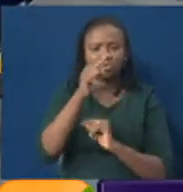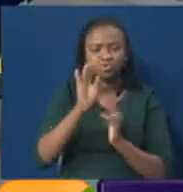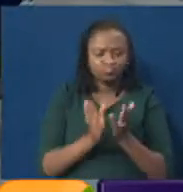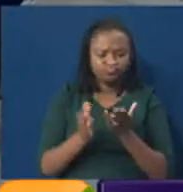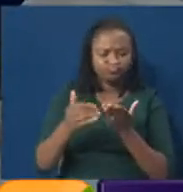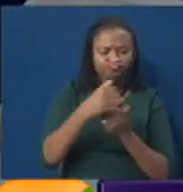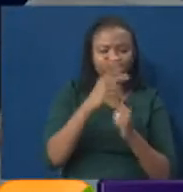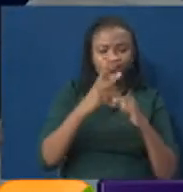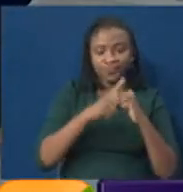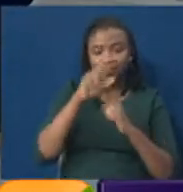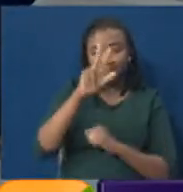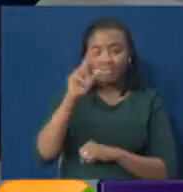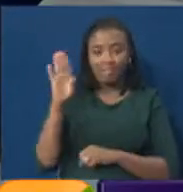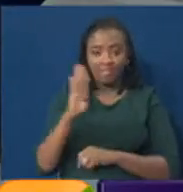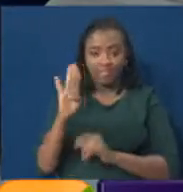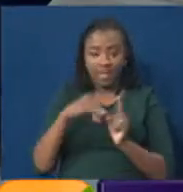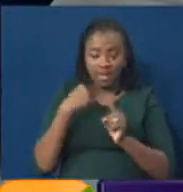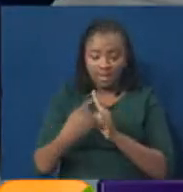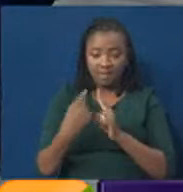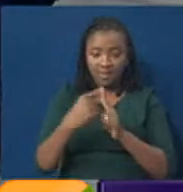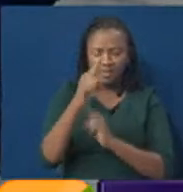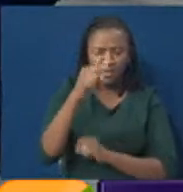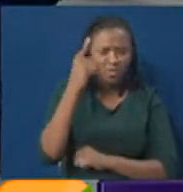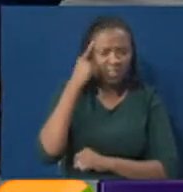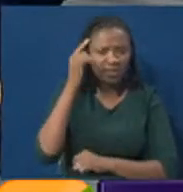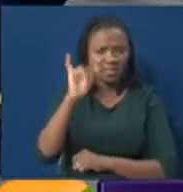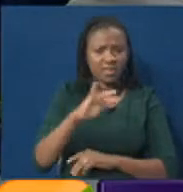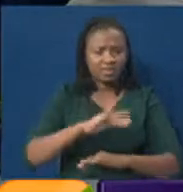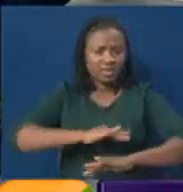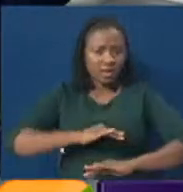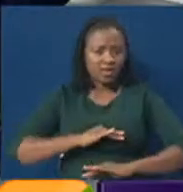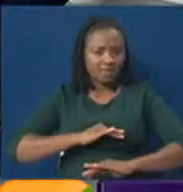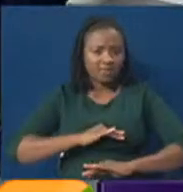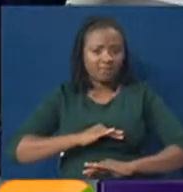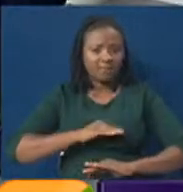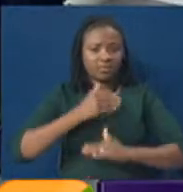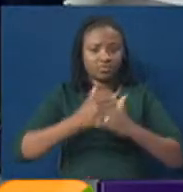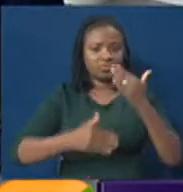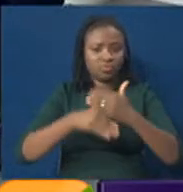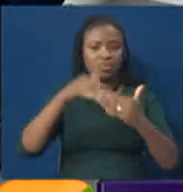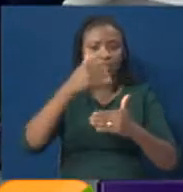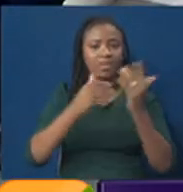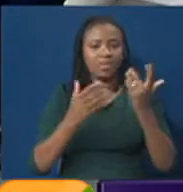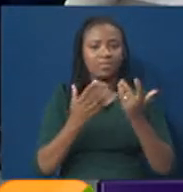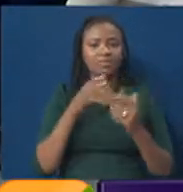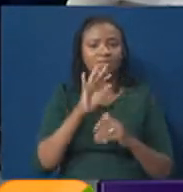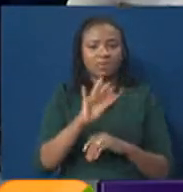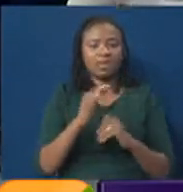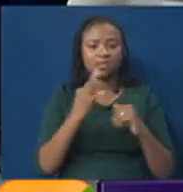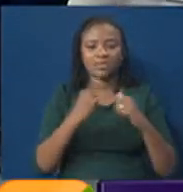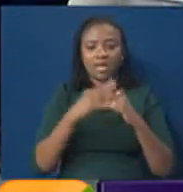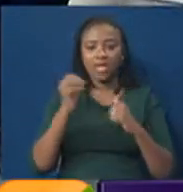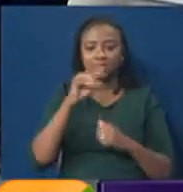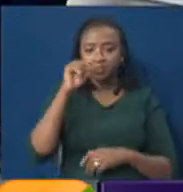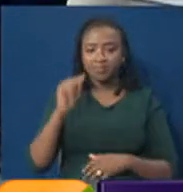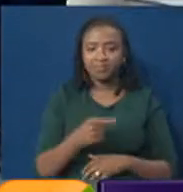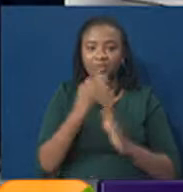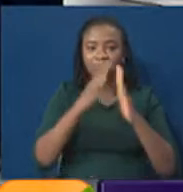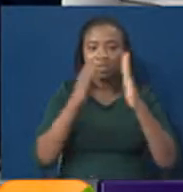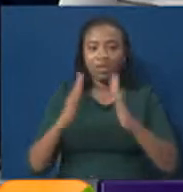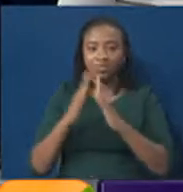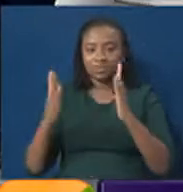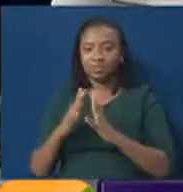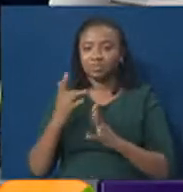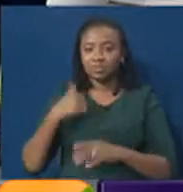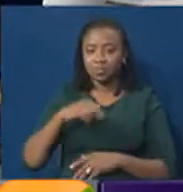shillings every year. Is that sufficient to build already the more than 80,000 units that